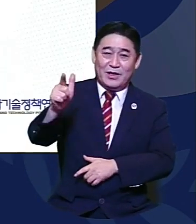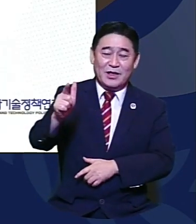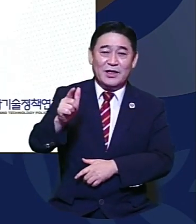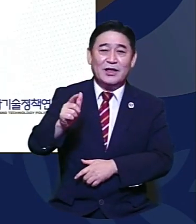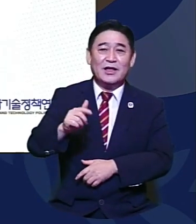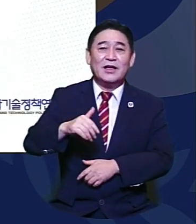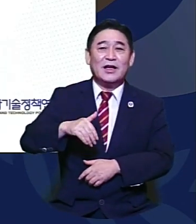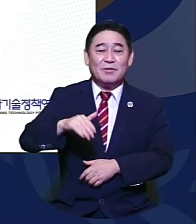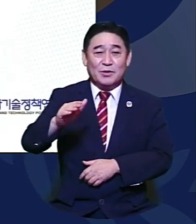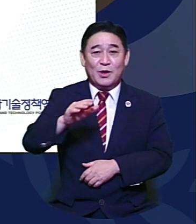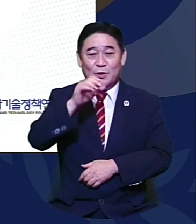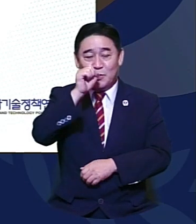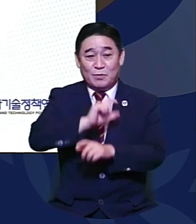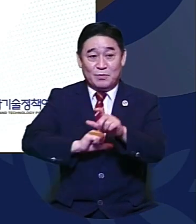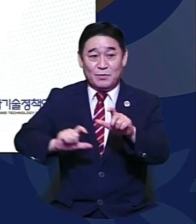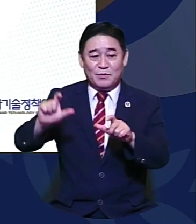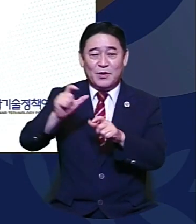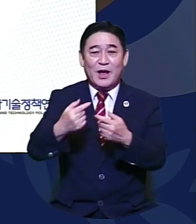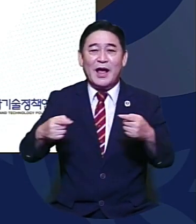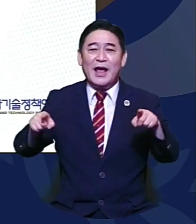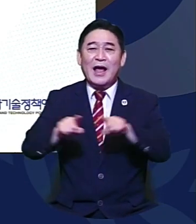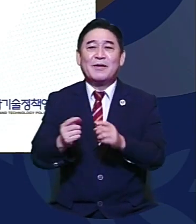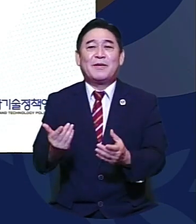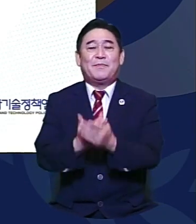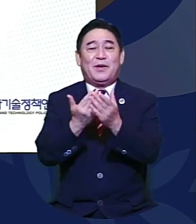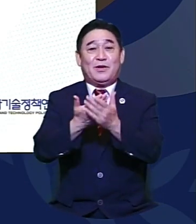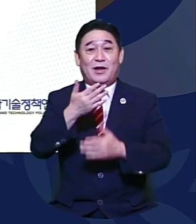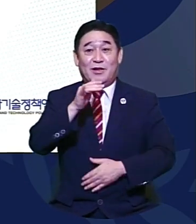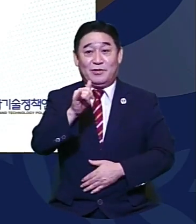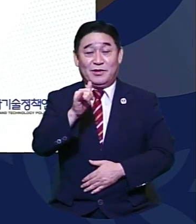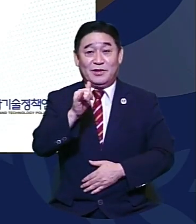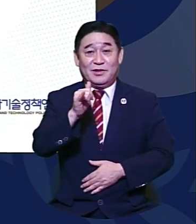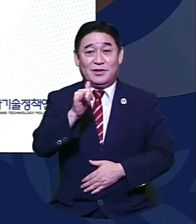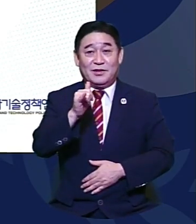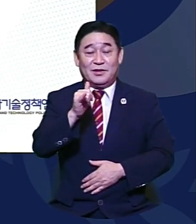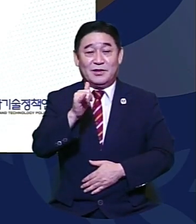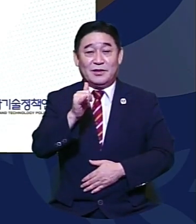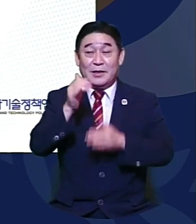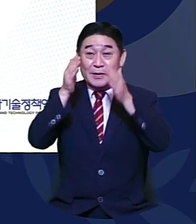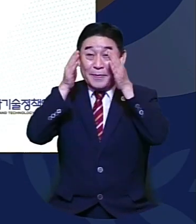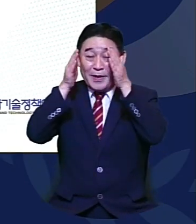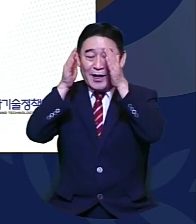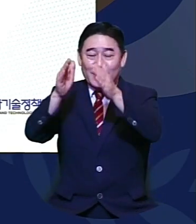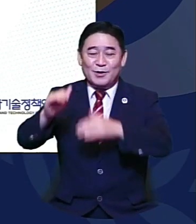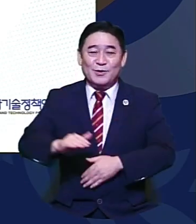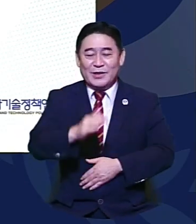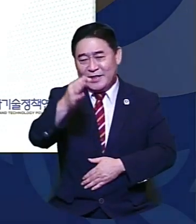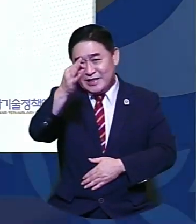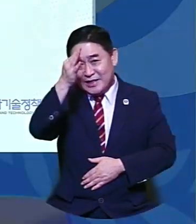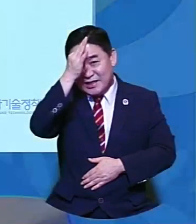co-prosperity world with Korea, our experience in digital transformation. Thank you very much.